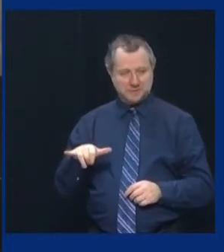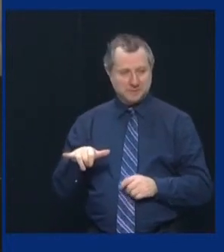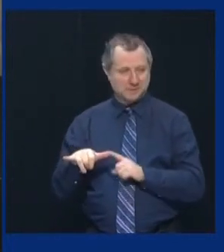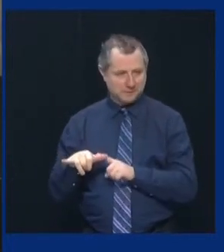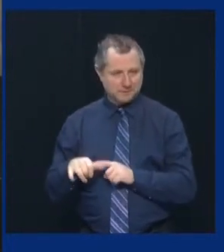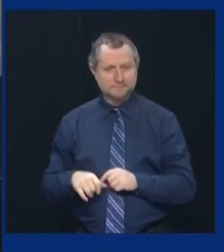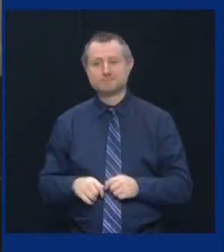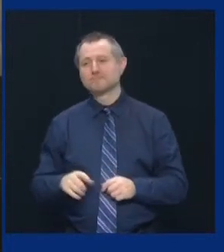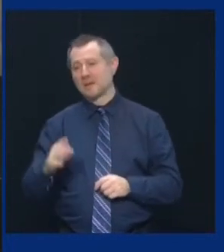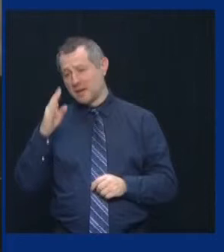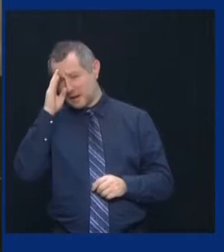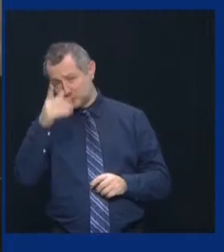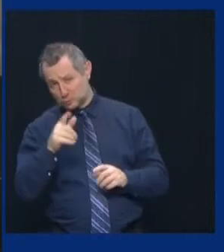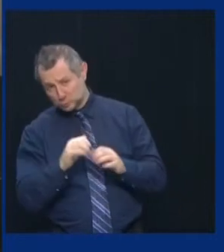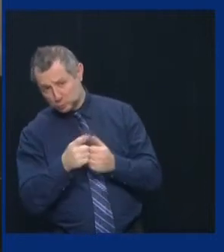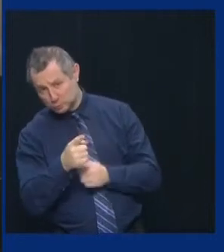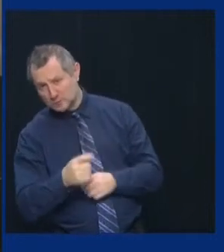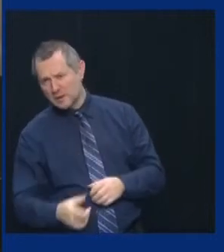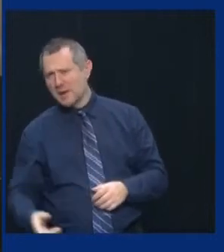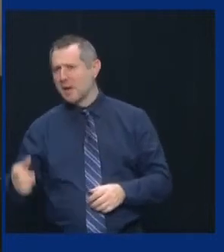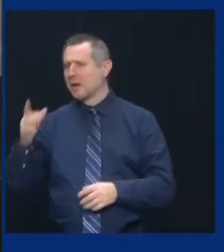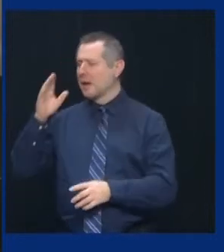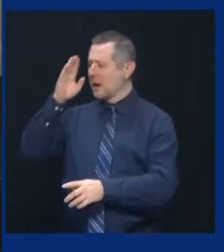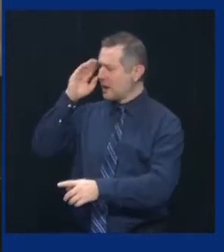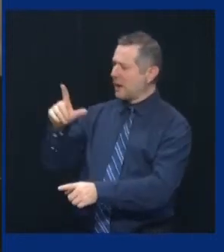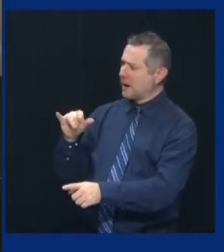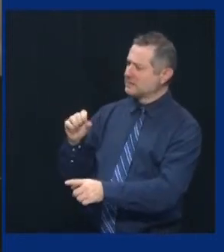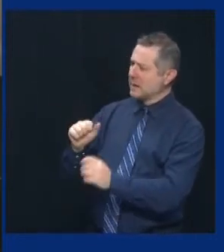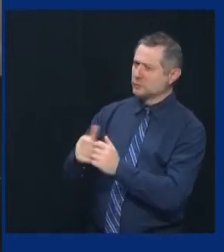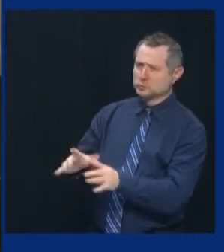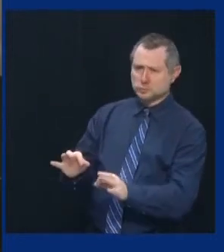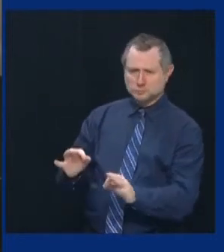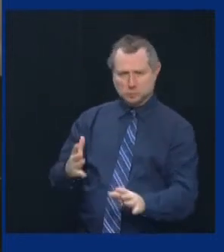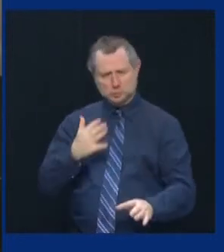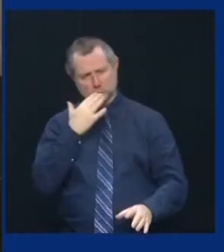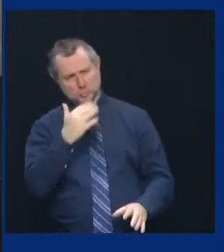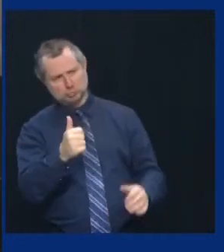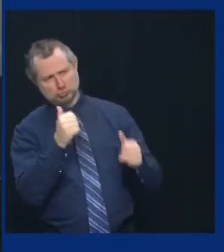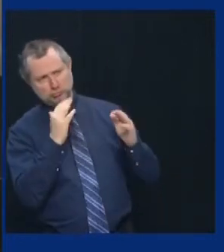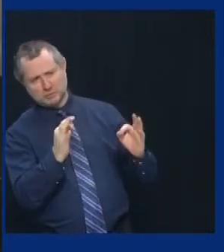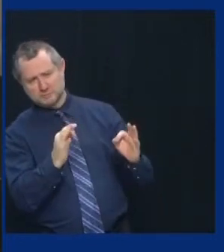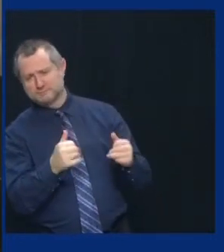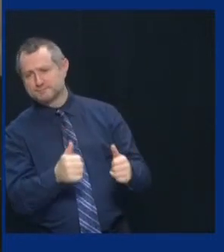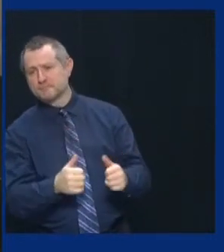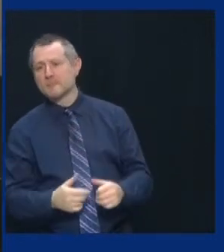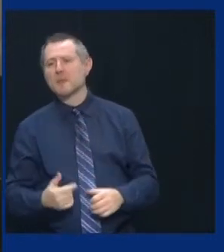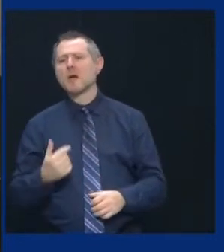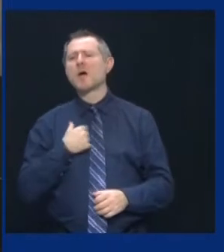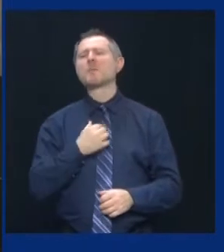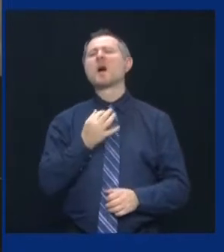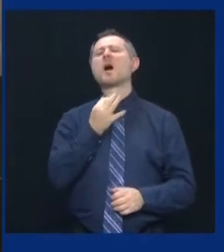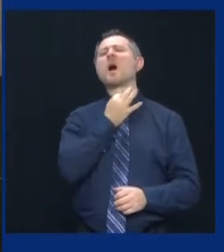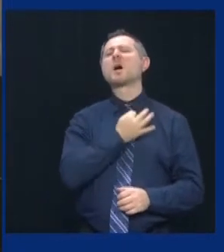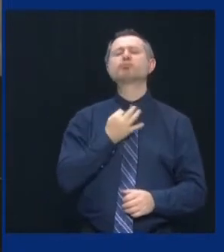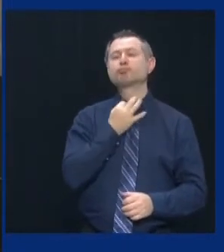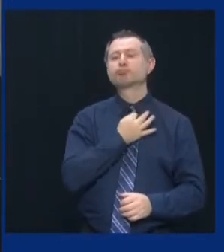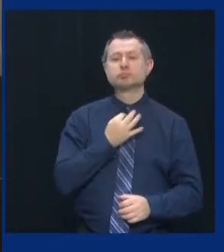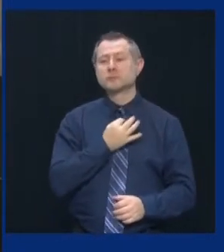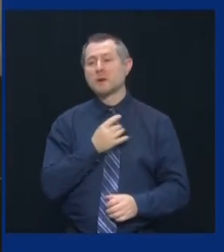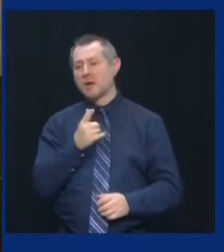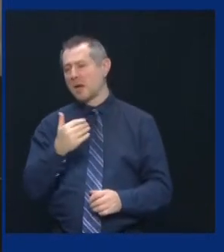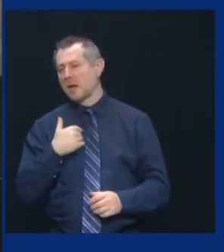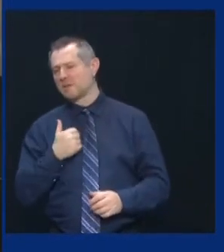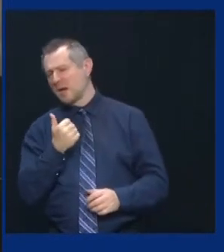you? Lisa Colangelo, how are you? Very good, thank you. I was wondering if you had any other reports